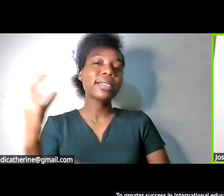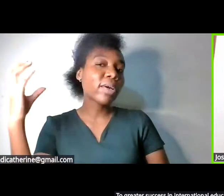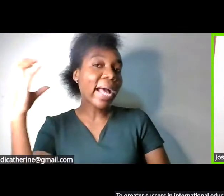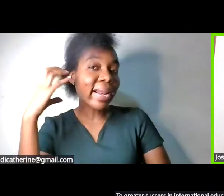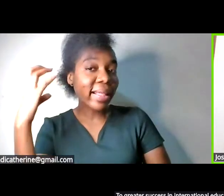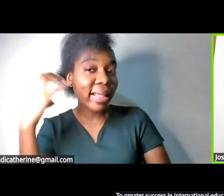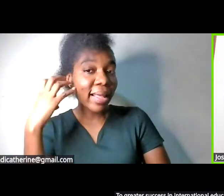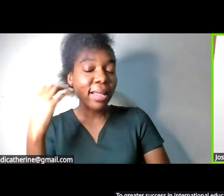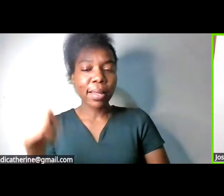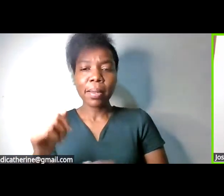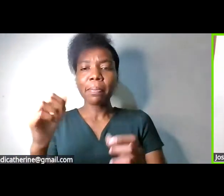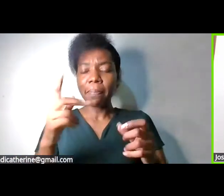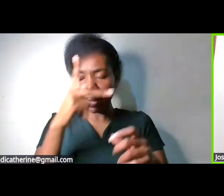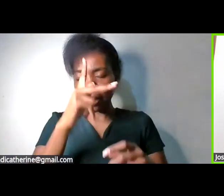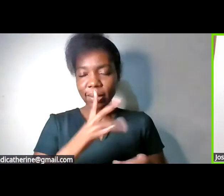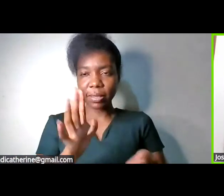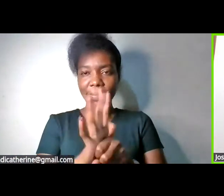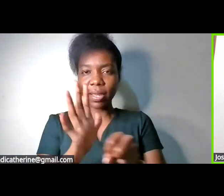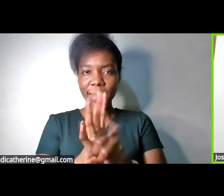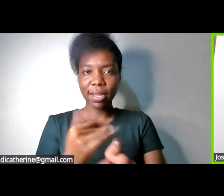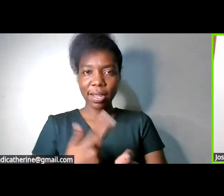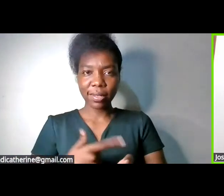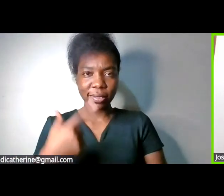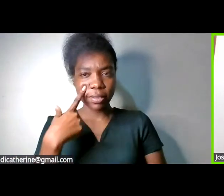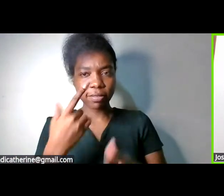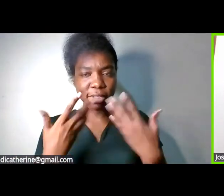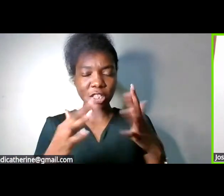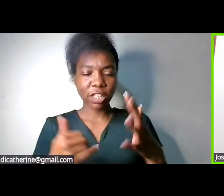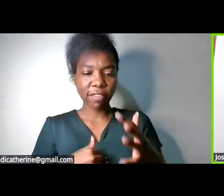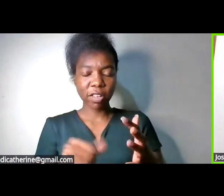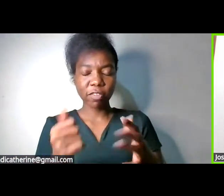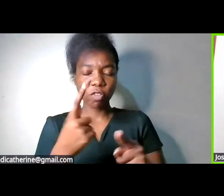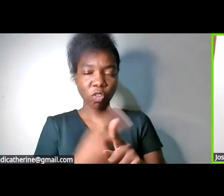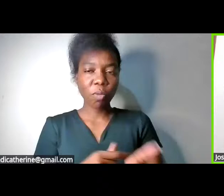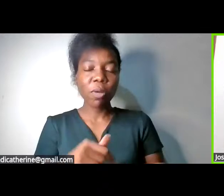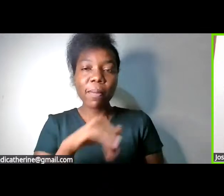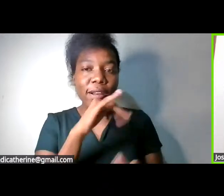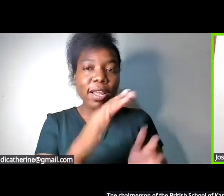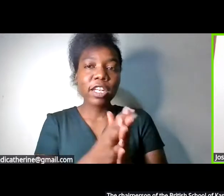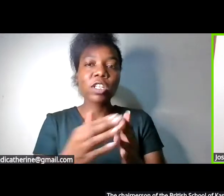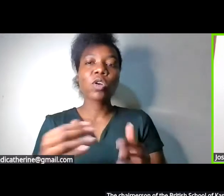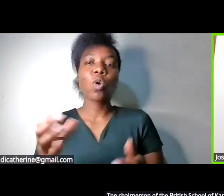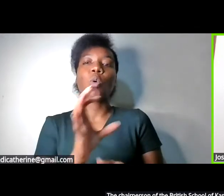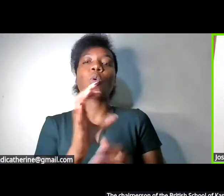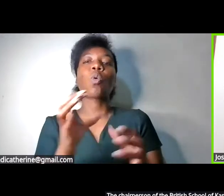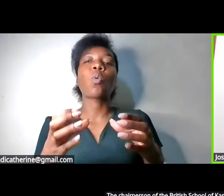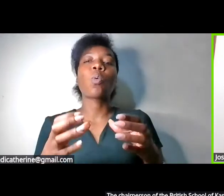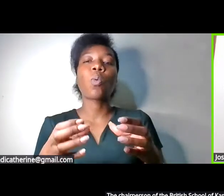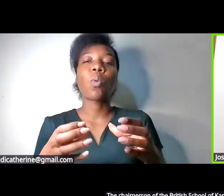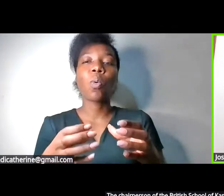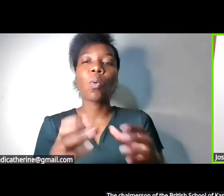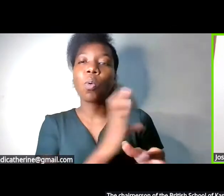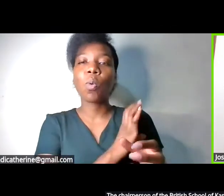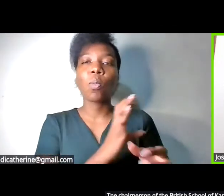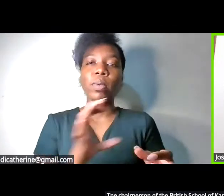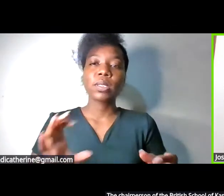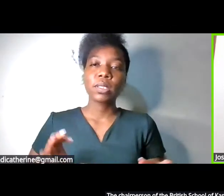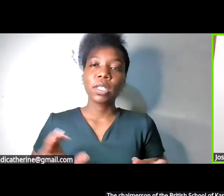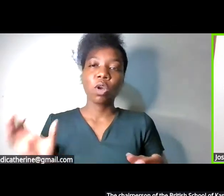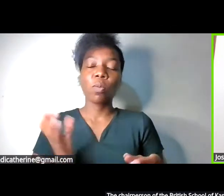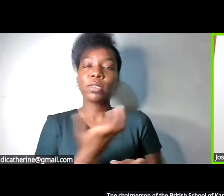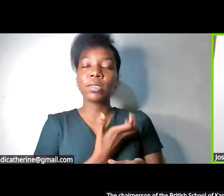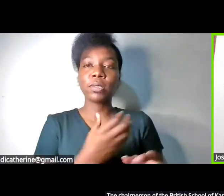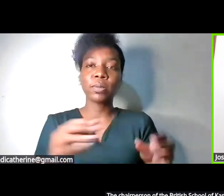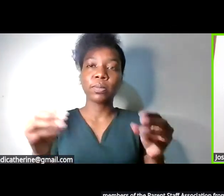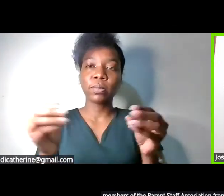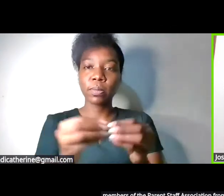chairperson of the British School of Kampala and some of her committee members of the Parent Staff Association. From choosing the right destination for your child,